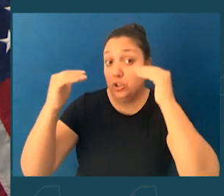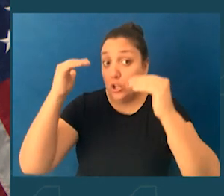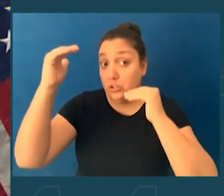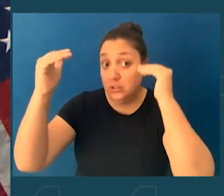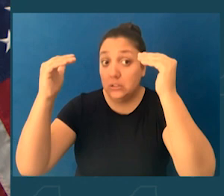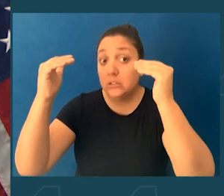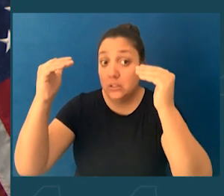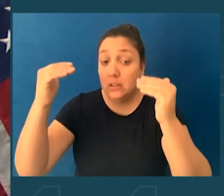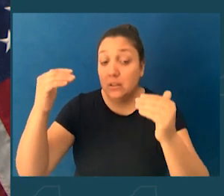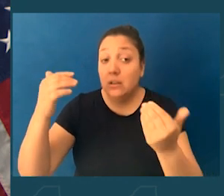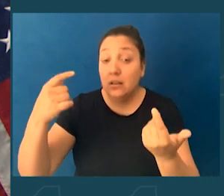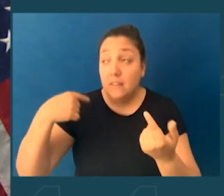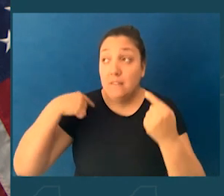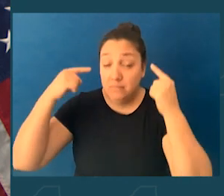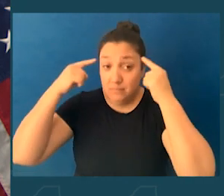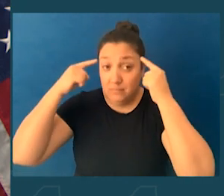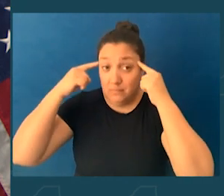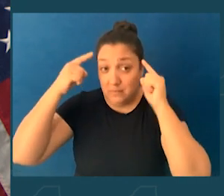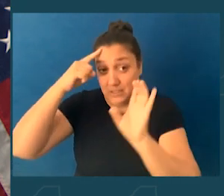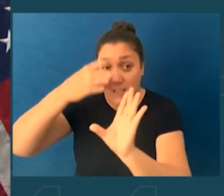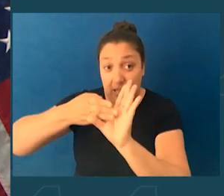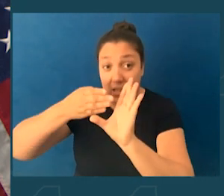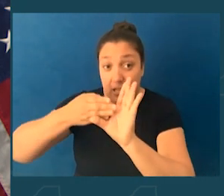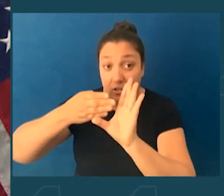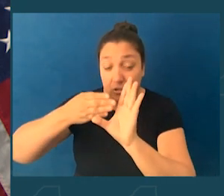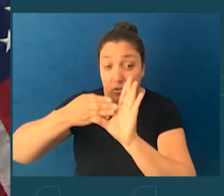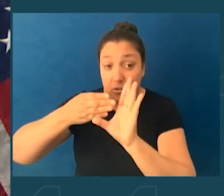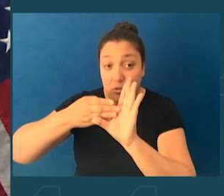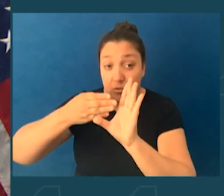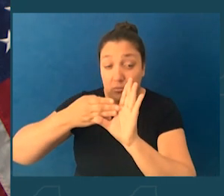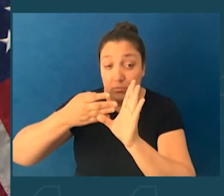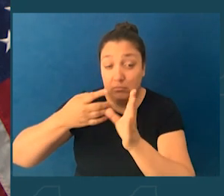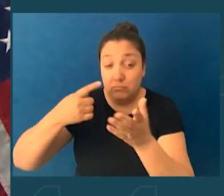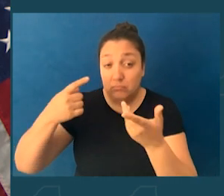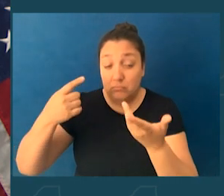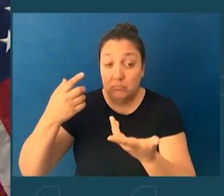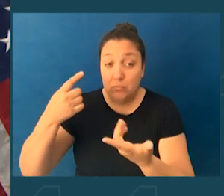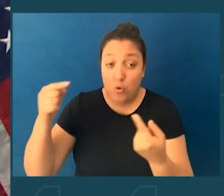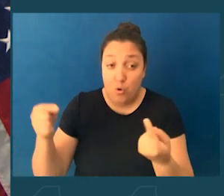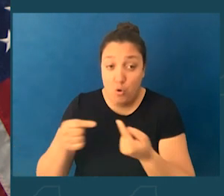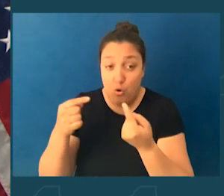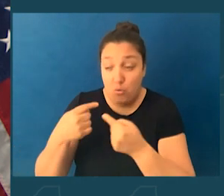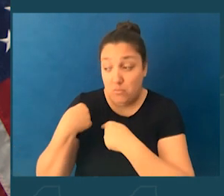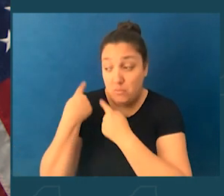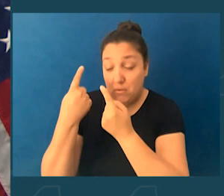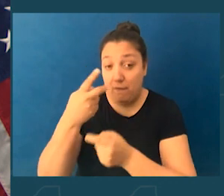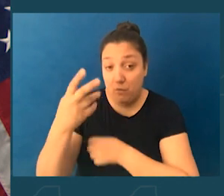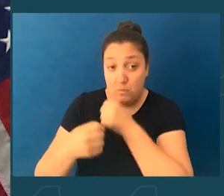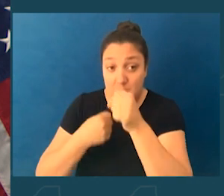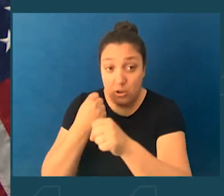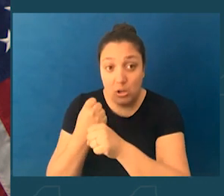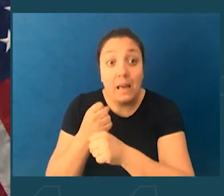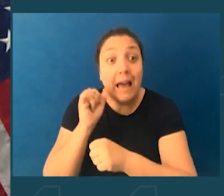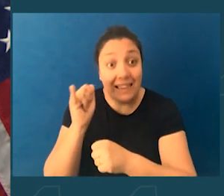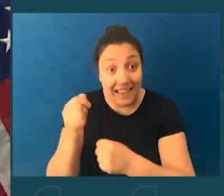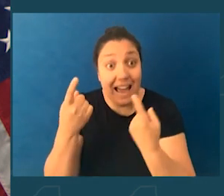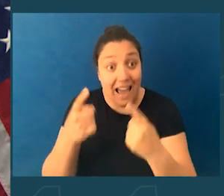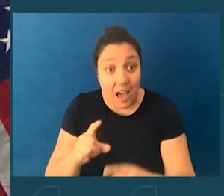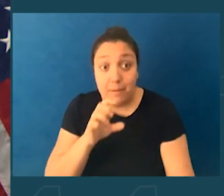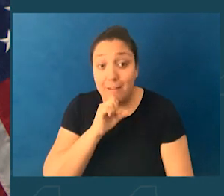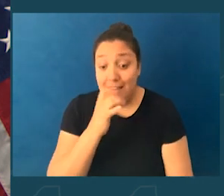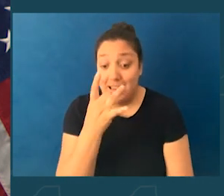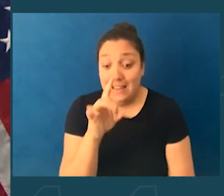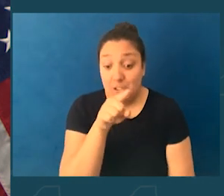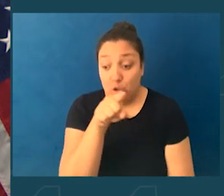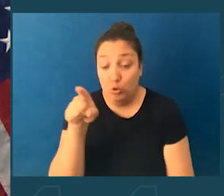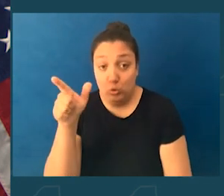almost 60% when it comes to young people between 18 and 29. And this moment is interesting to